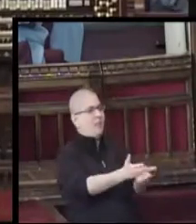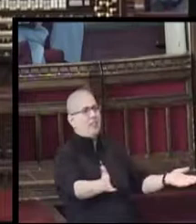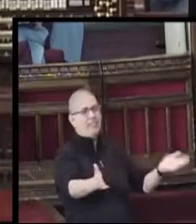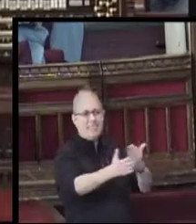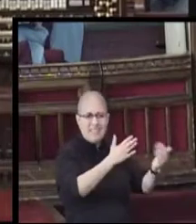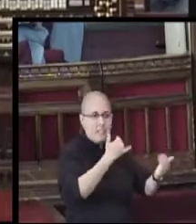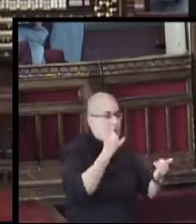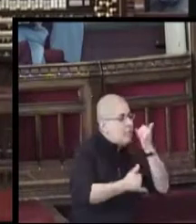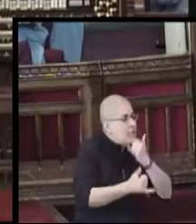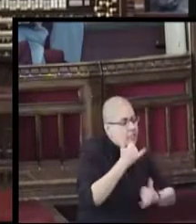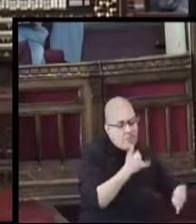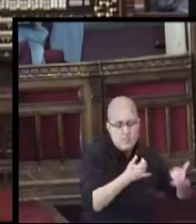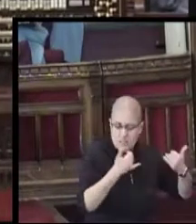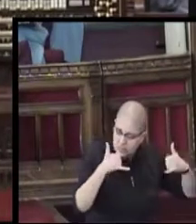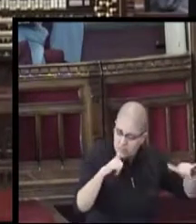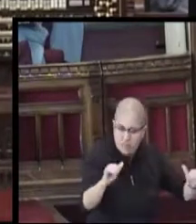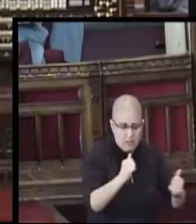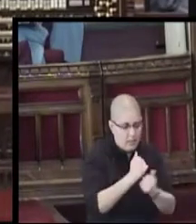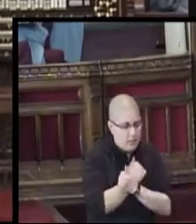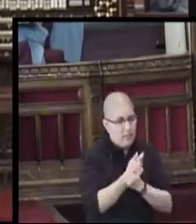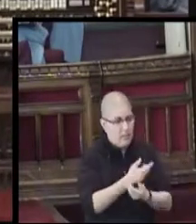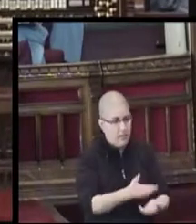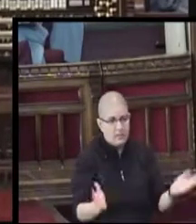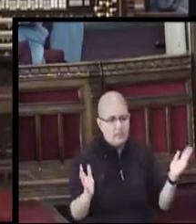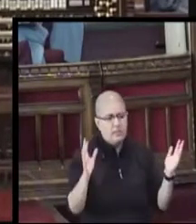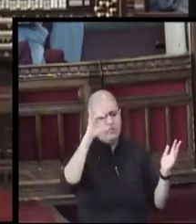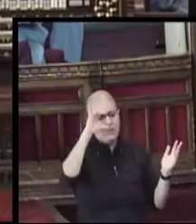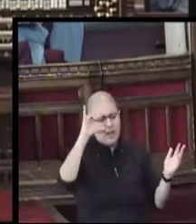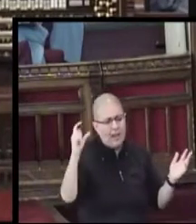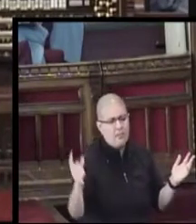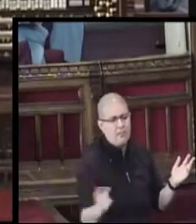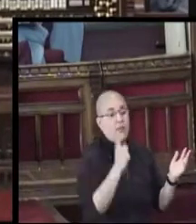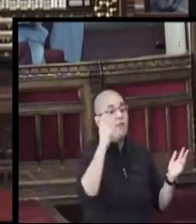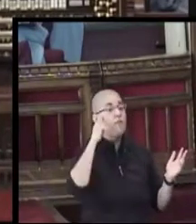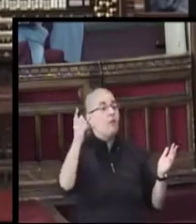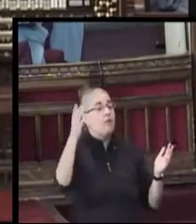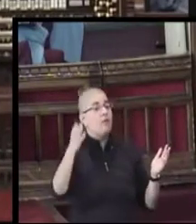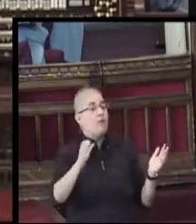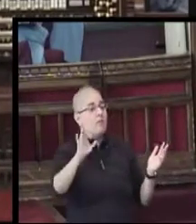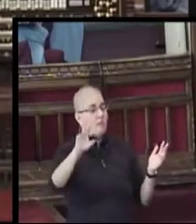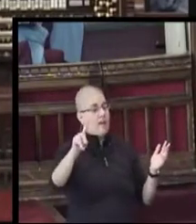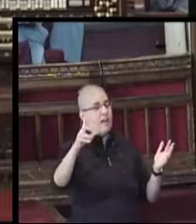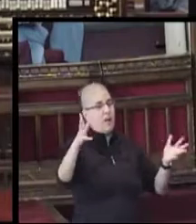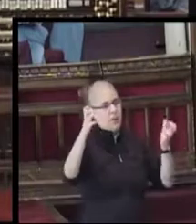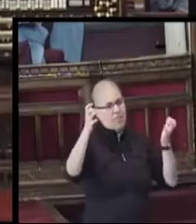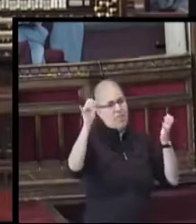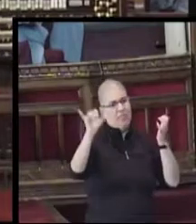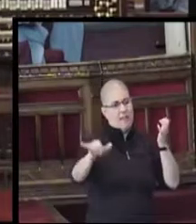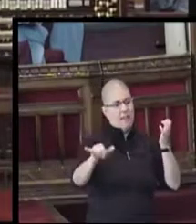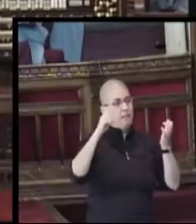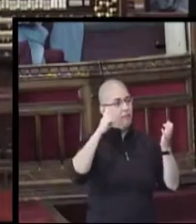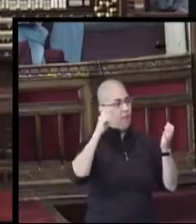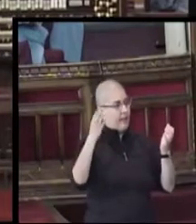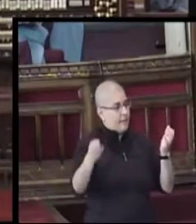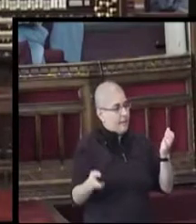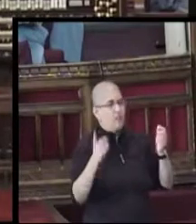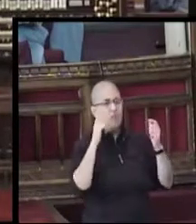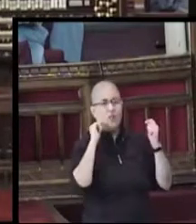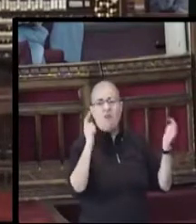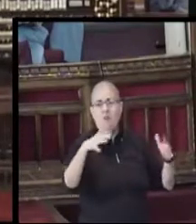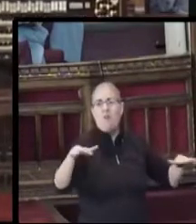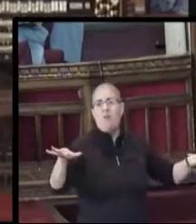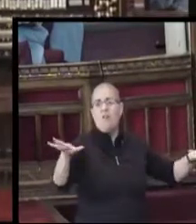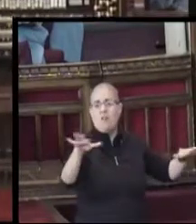unconditionally and passionately and eternally. That's what I want for him and for all of us." And this week, as I